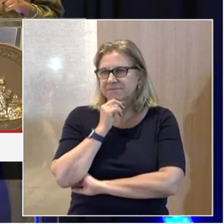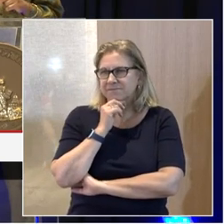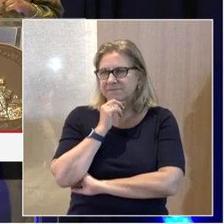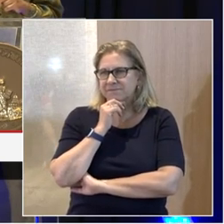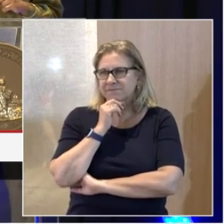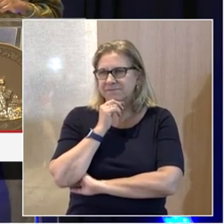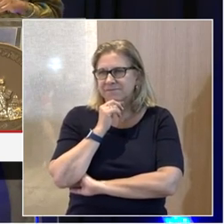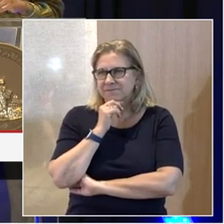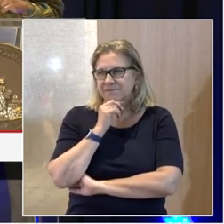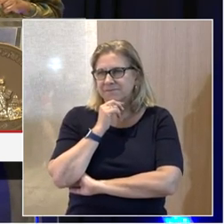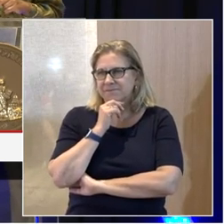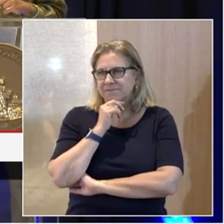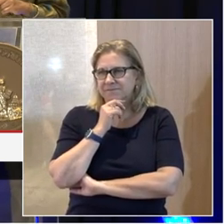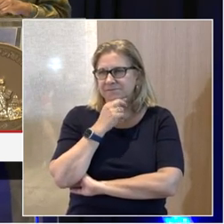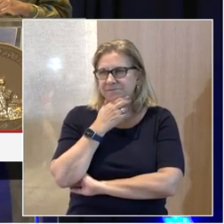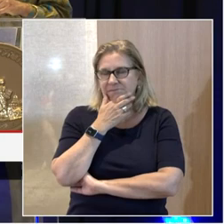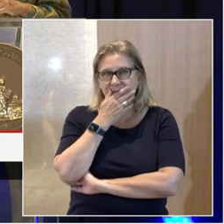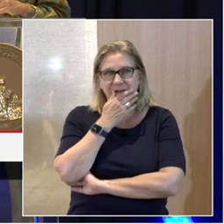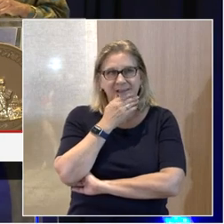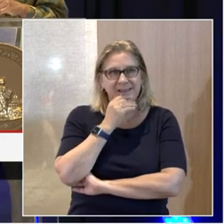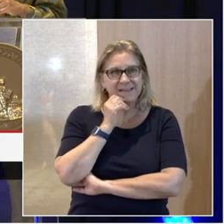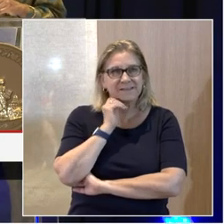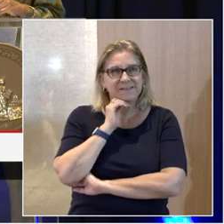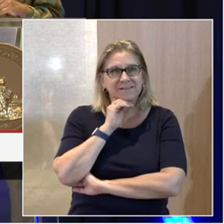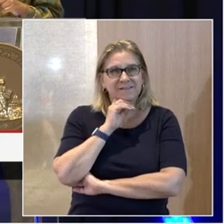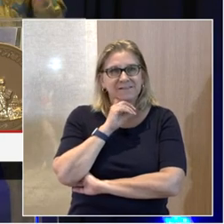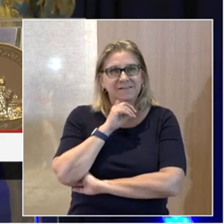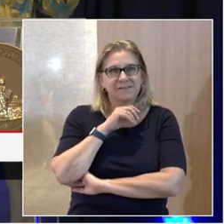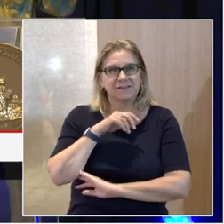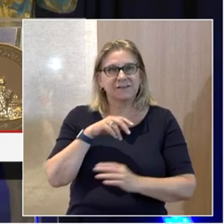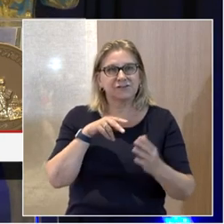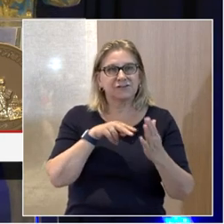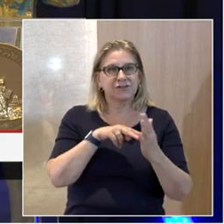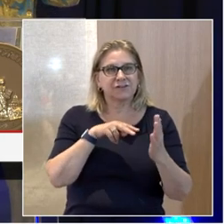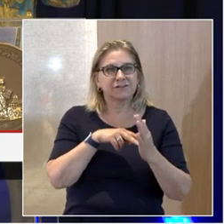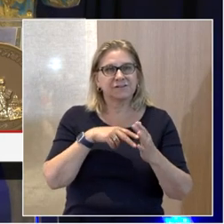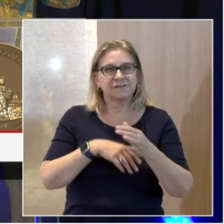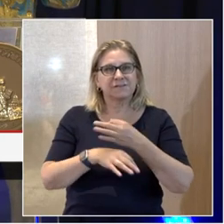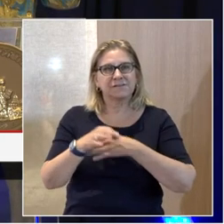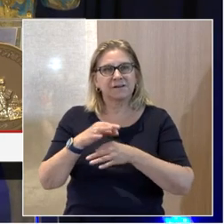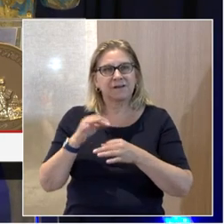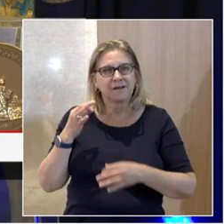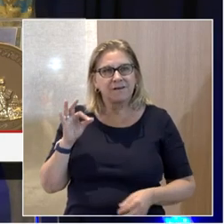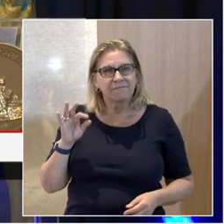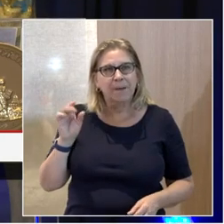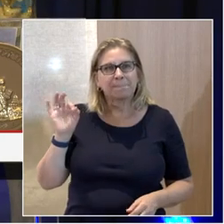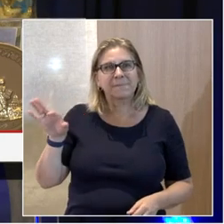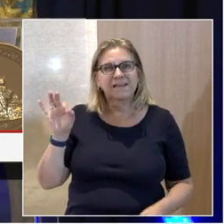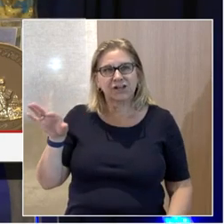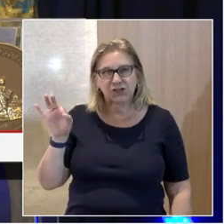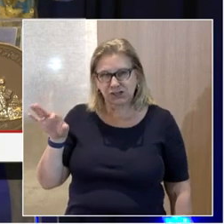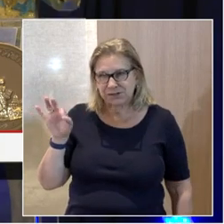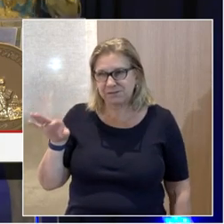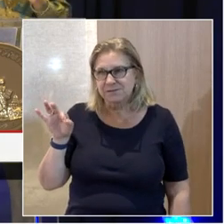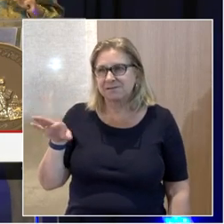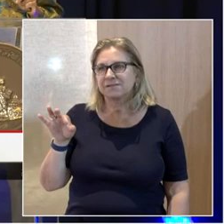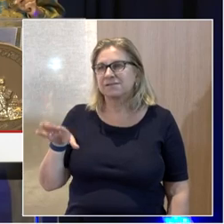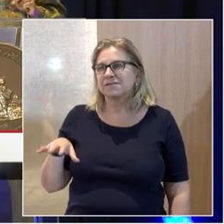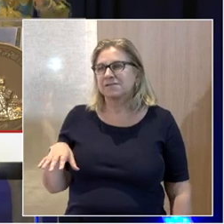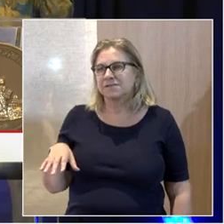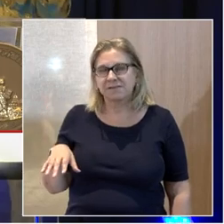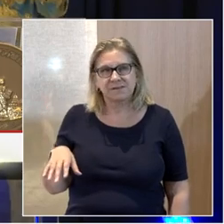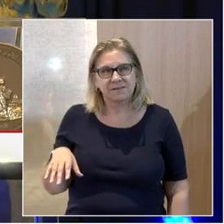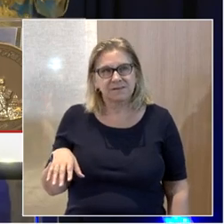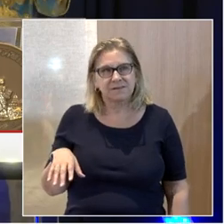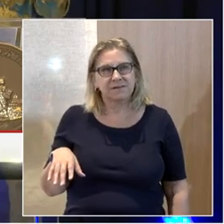Chargers instead of meters. Okay. One more. Let's take one more. Huh? Rooftop